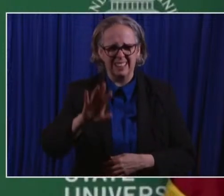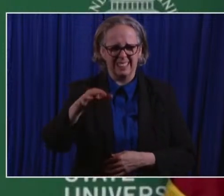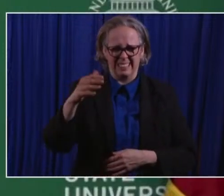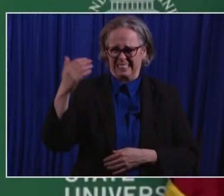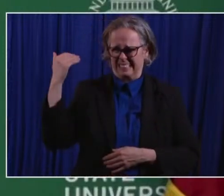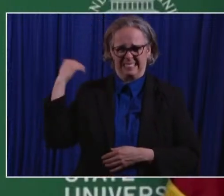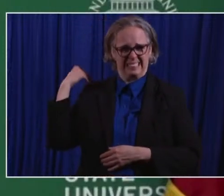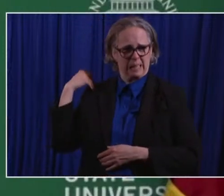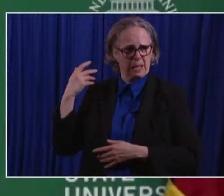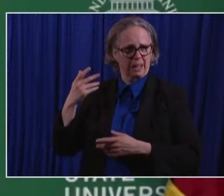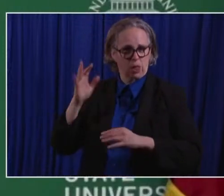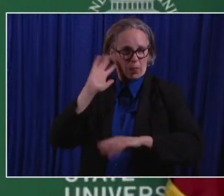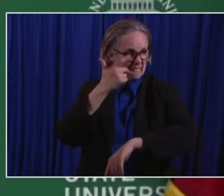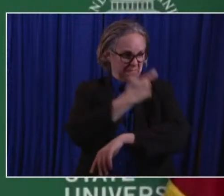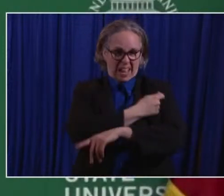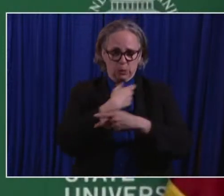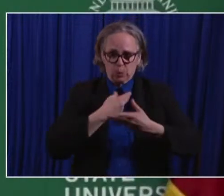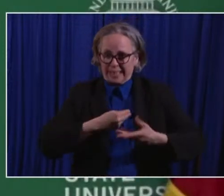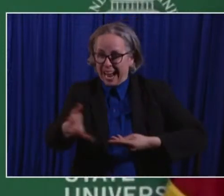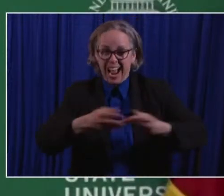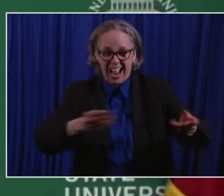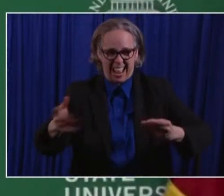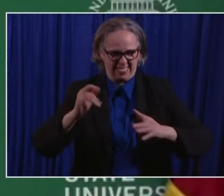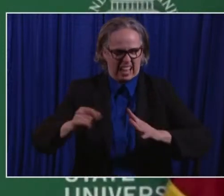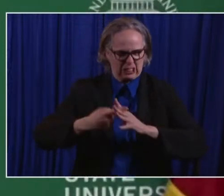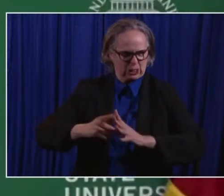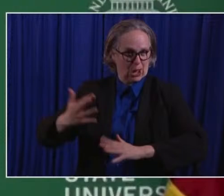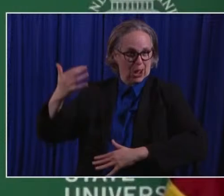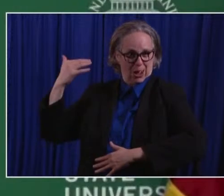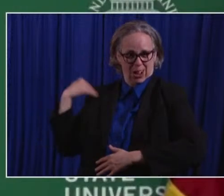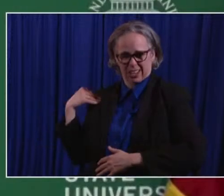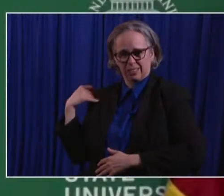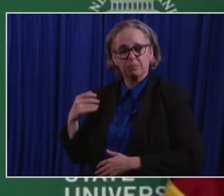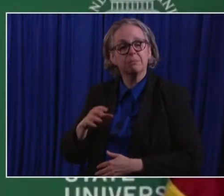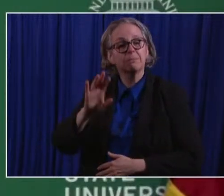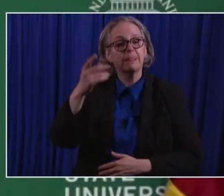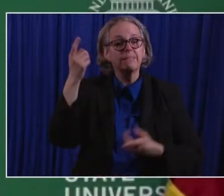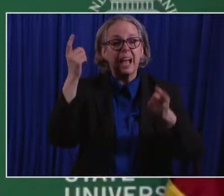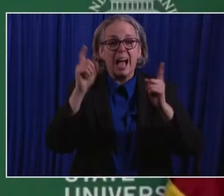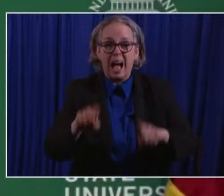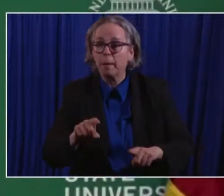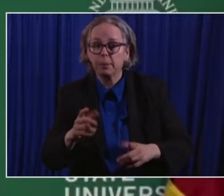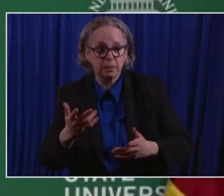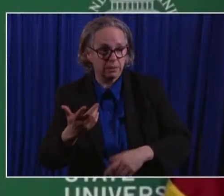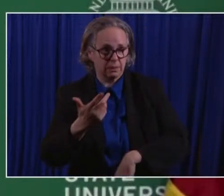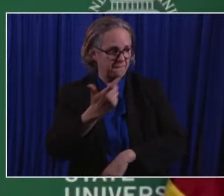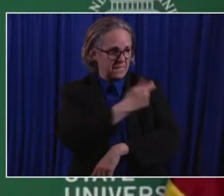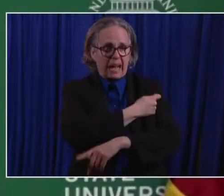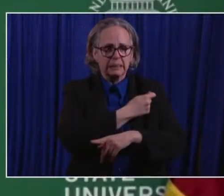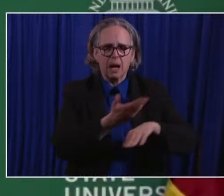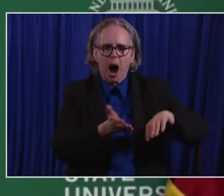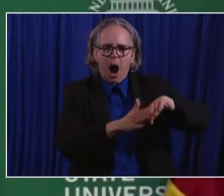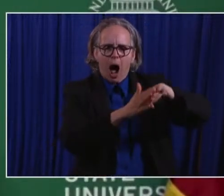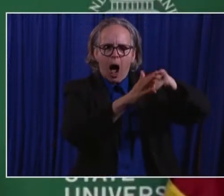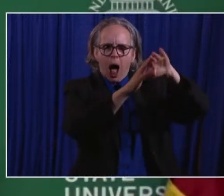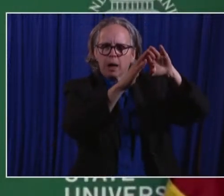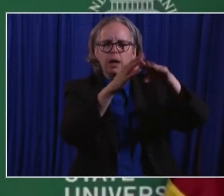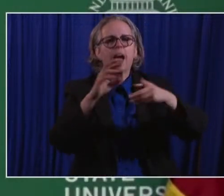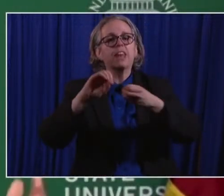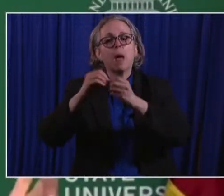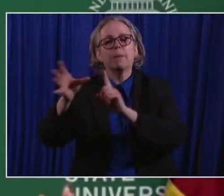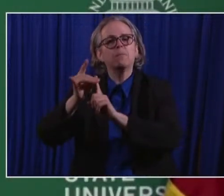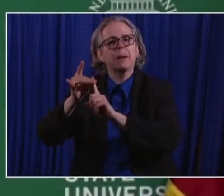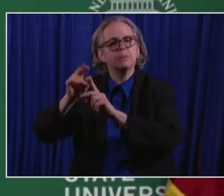that if we vaccinated enough people in the state of Ohio, cases would go down, in spite of the fact that we have a variant that's 40